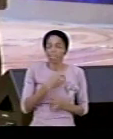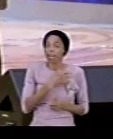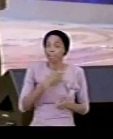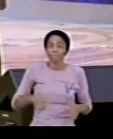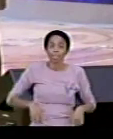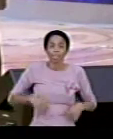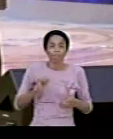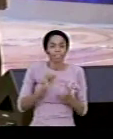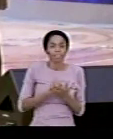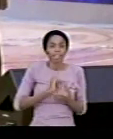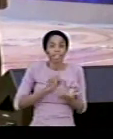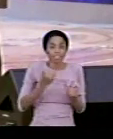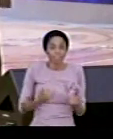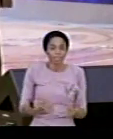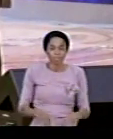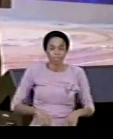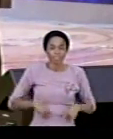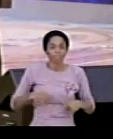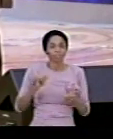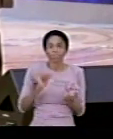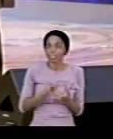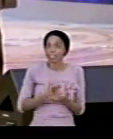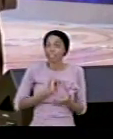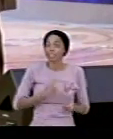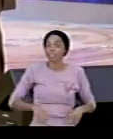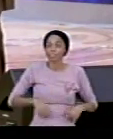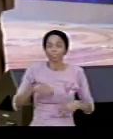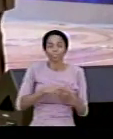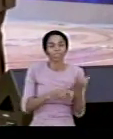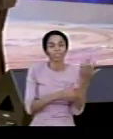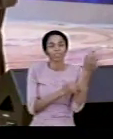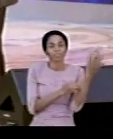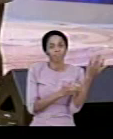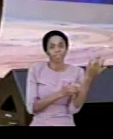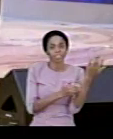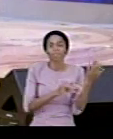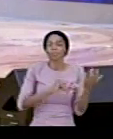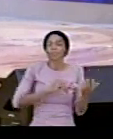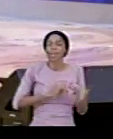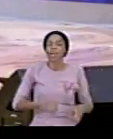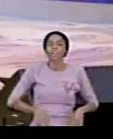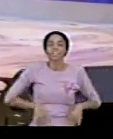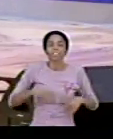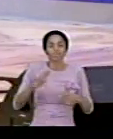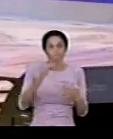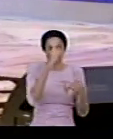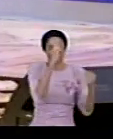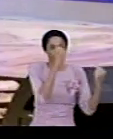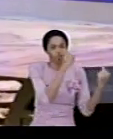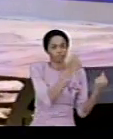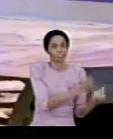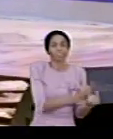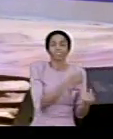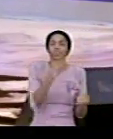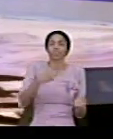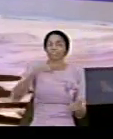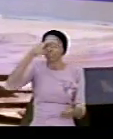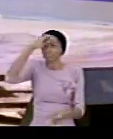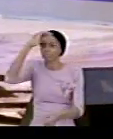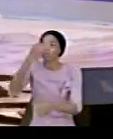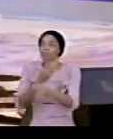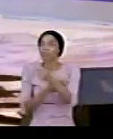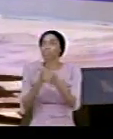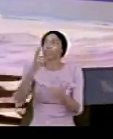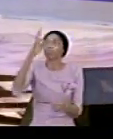life I now live, that I live in the flesh, I live by the faith of the Son of God,